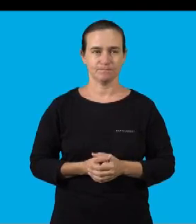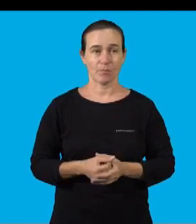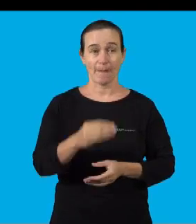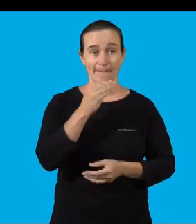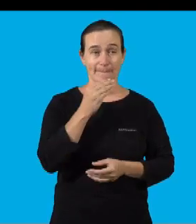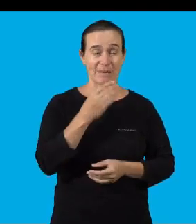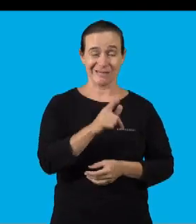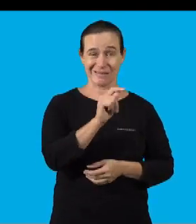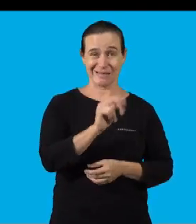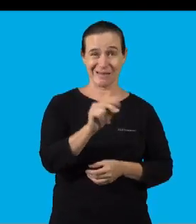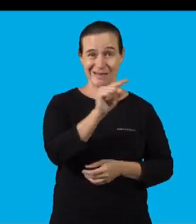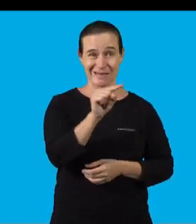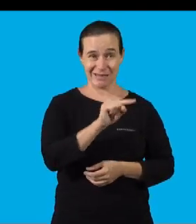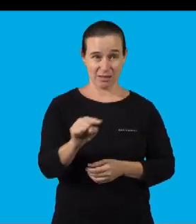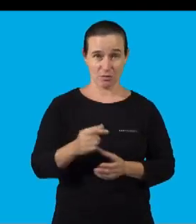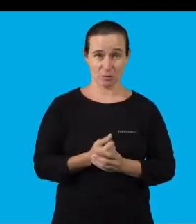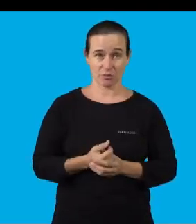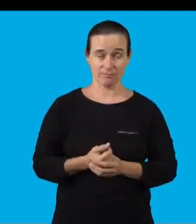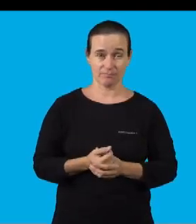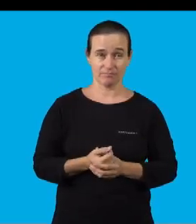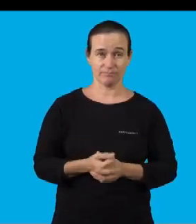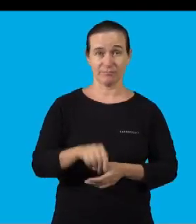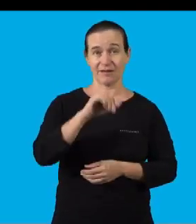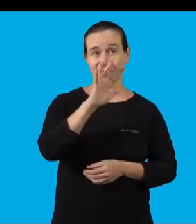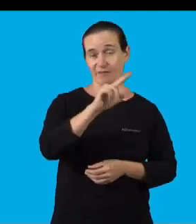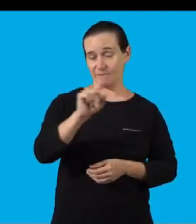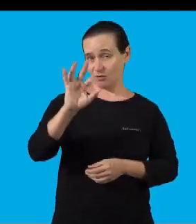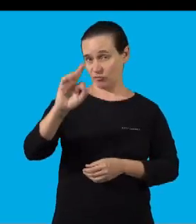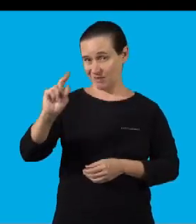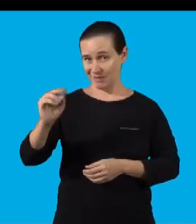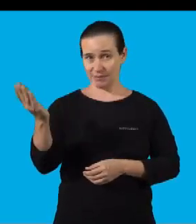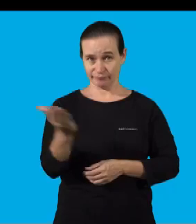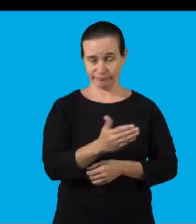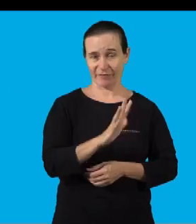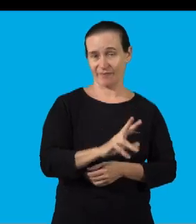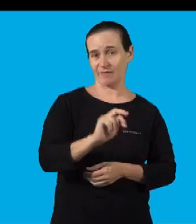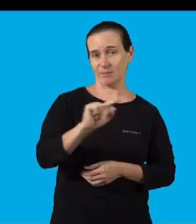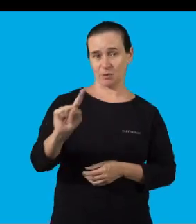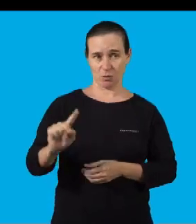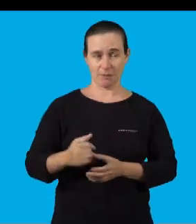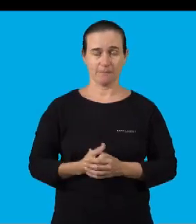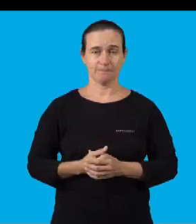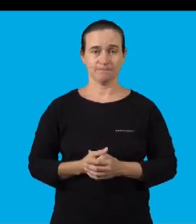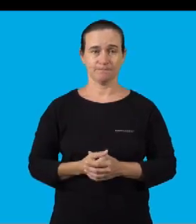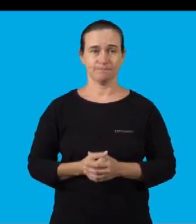is our Tn is equals to 5 minus